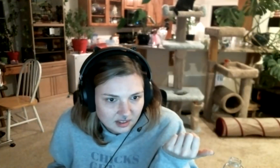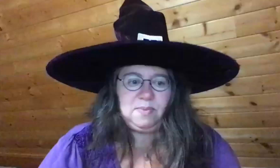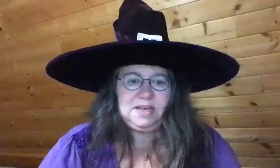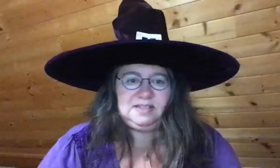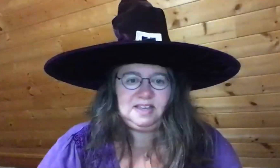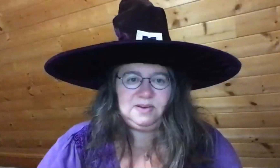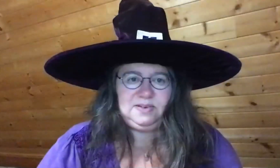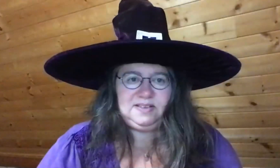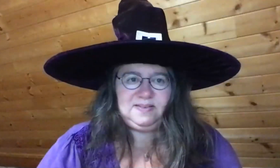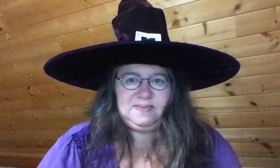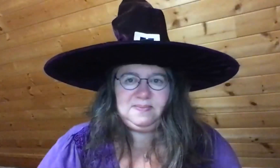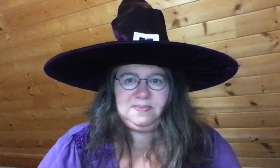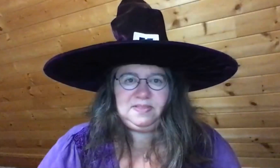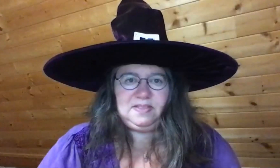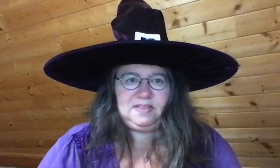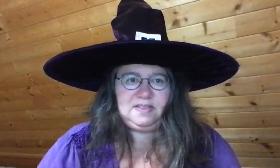Hi, yeah, we can see you.